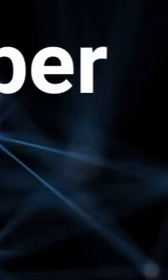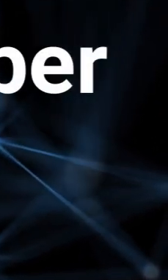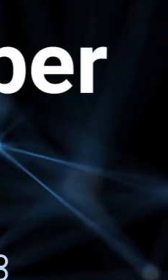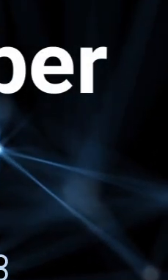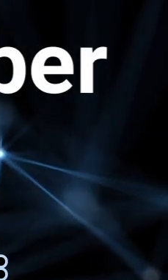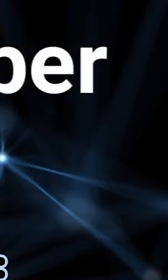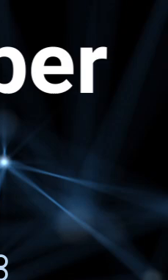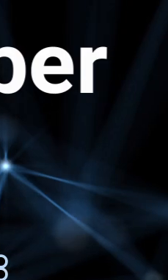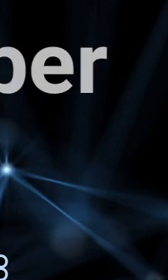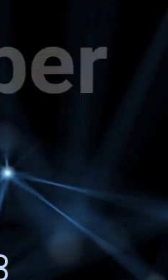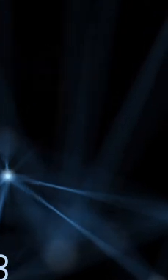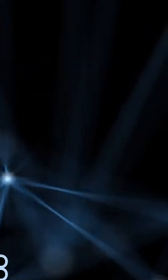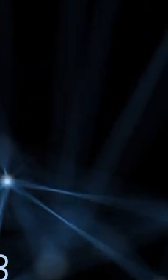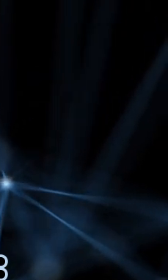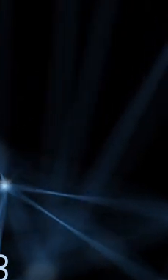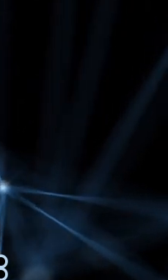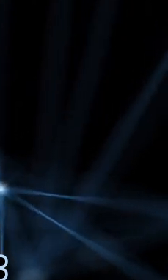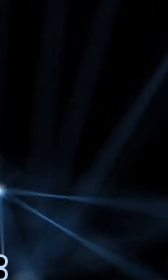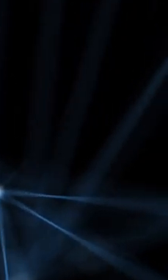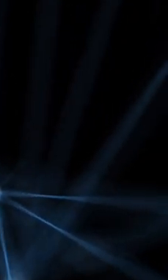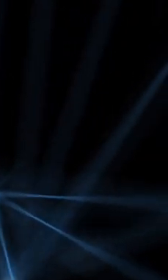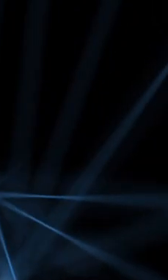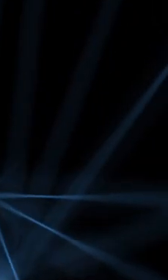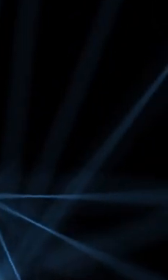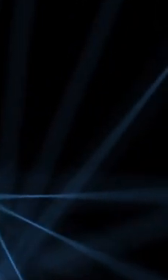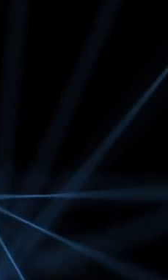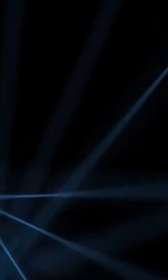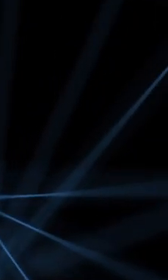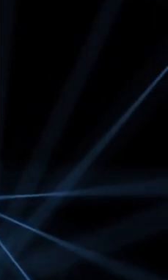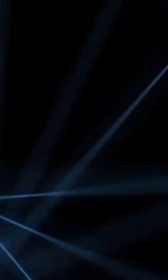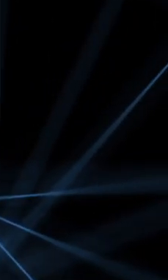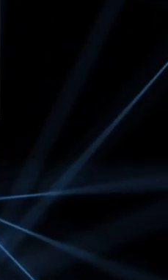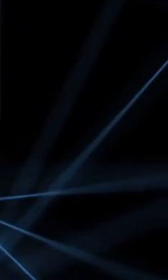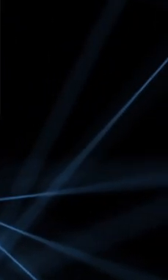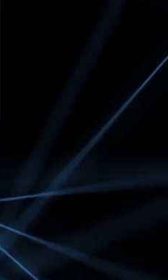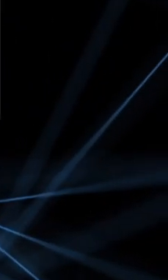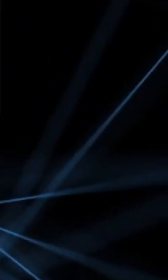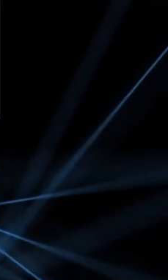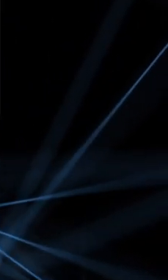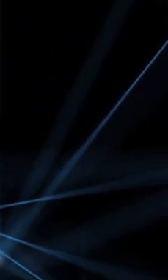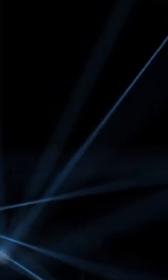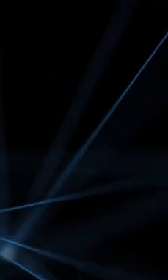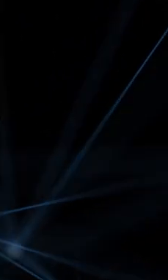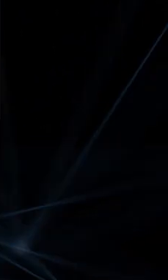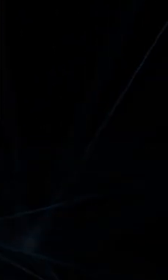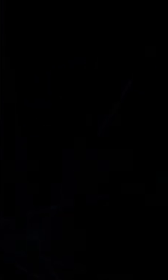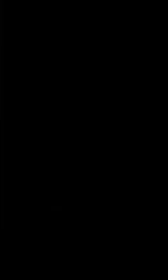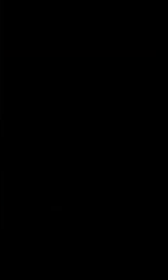strategies, organizations can reduce security risk and maintain safe and reliable operations.